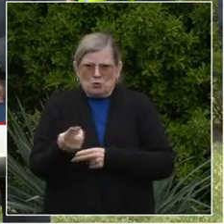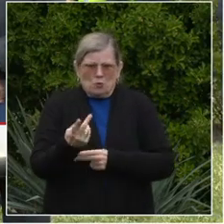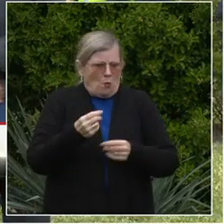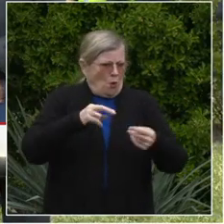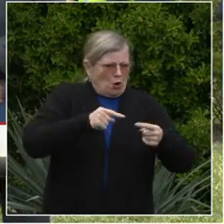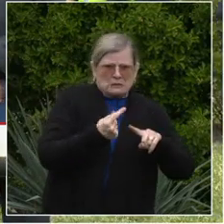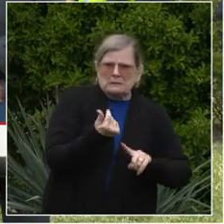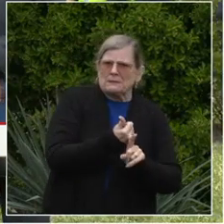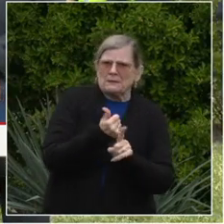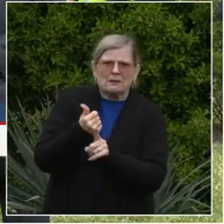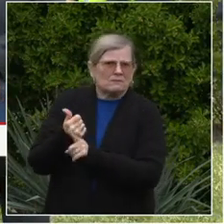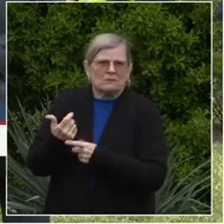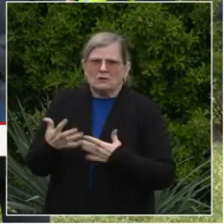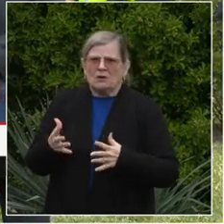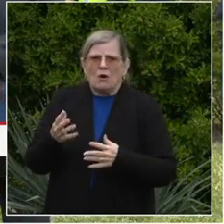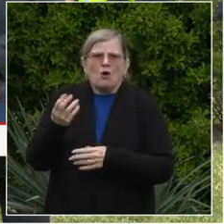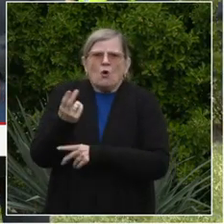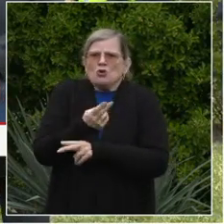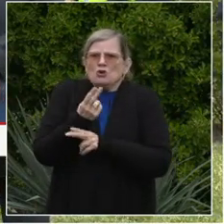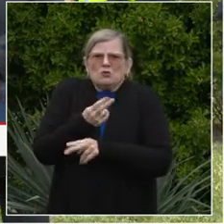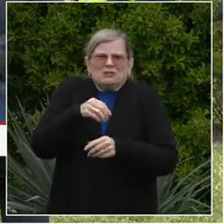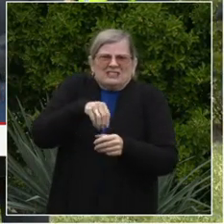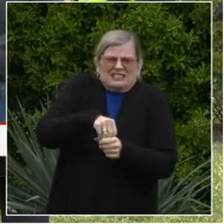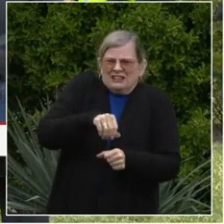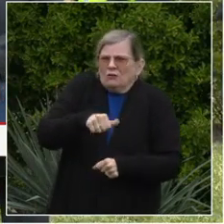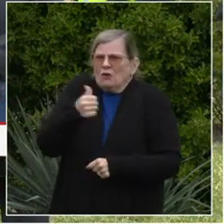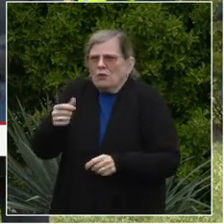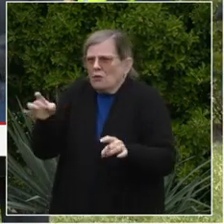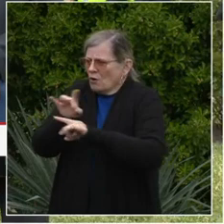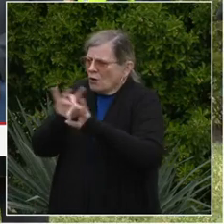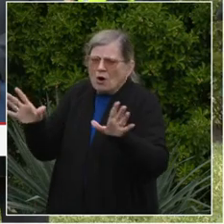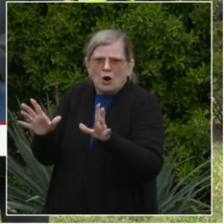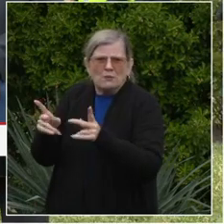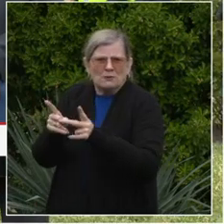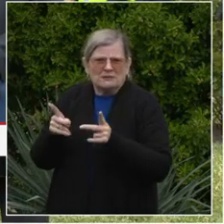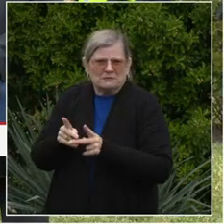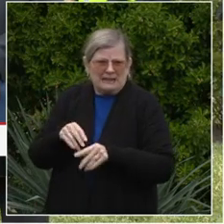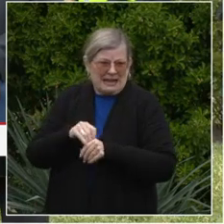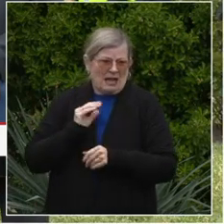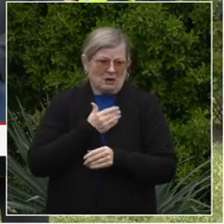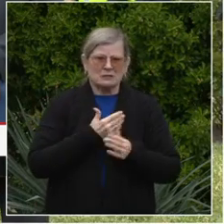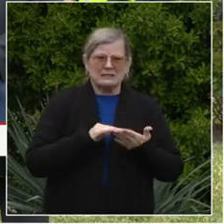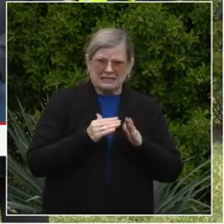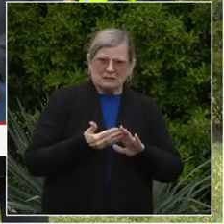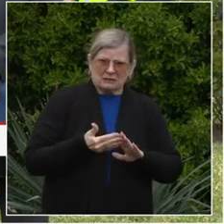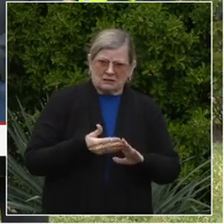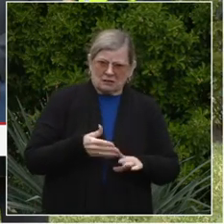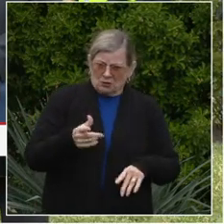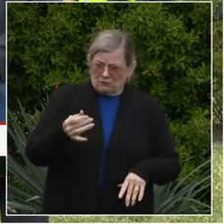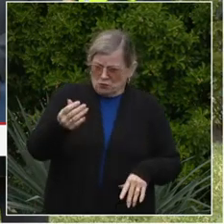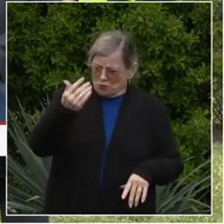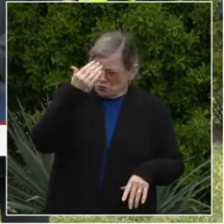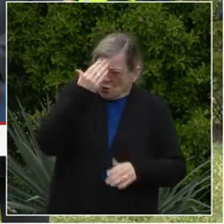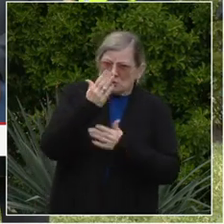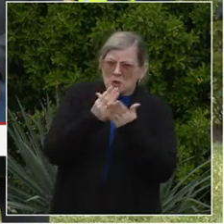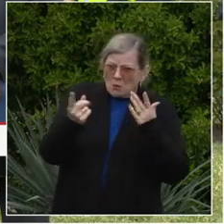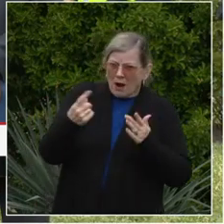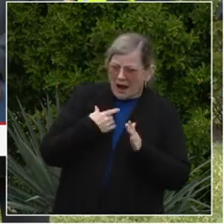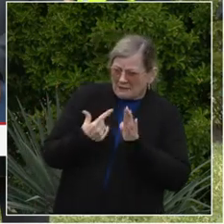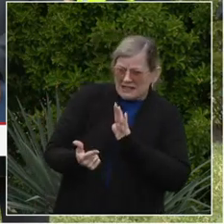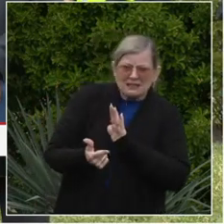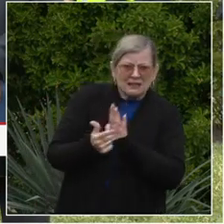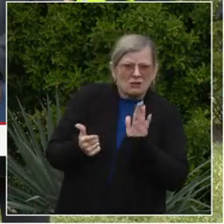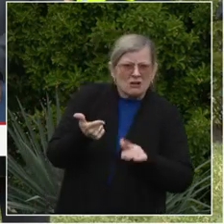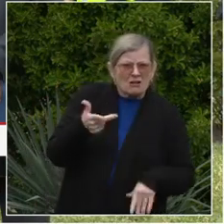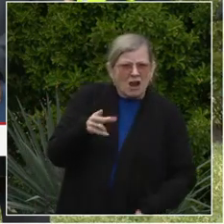else or use them in another terrible crime in our city. So if you know someone who has an illegal gun, or you know